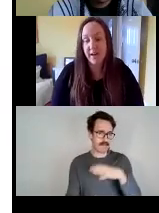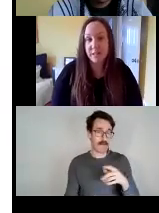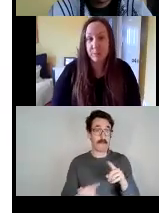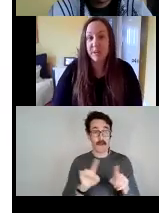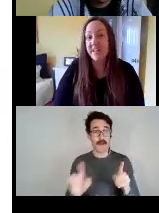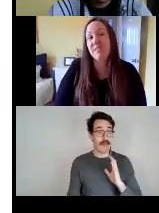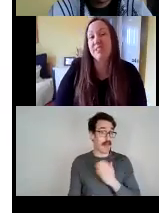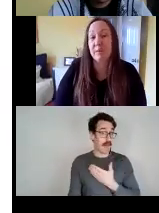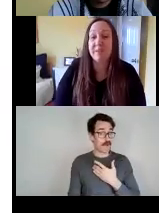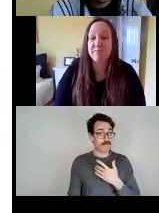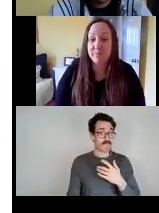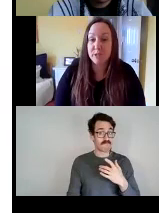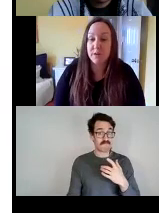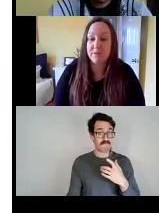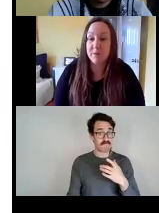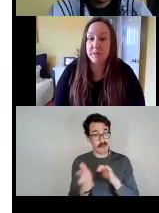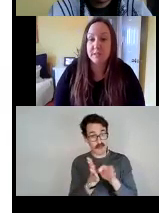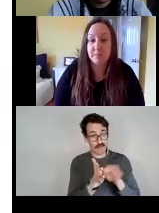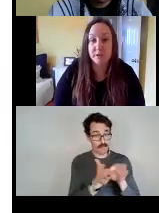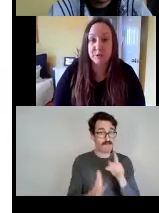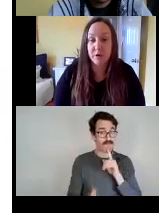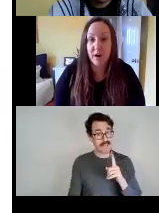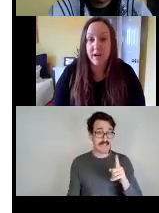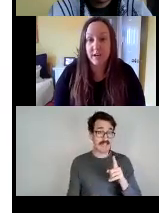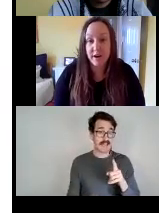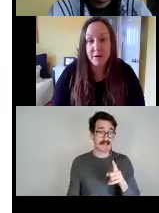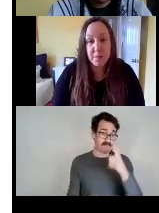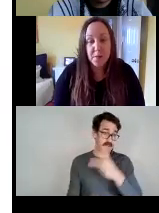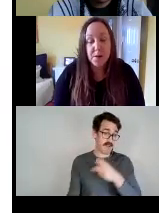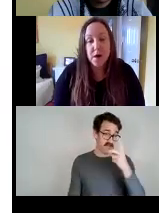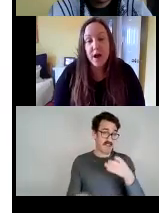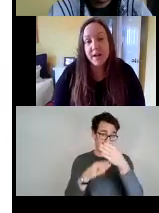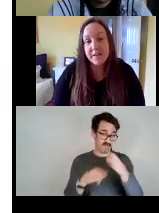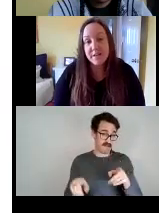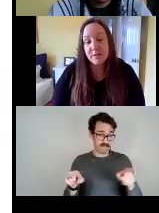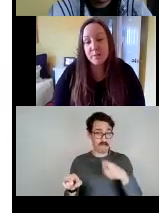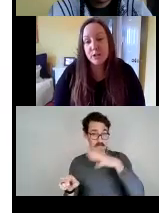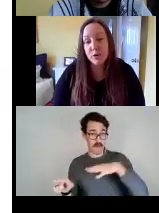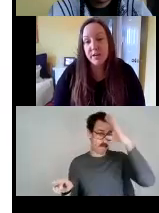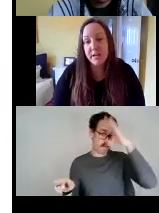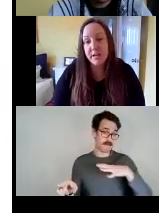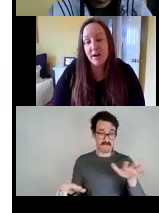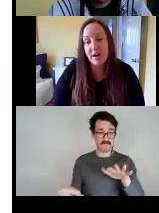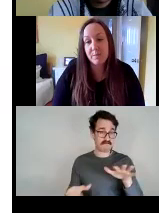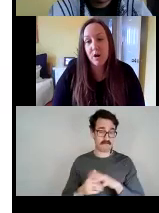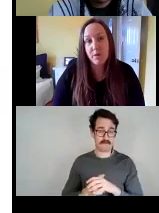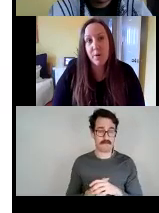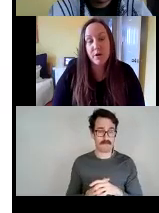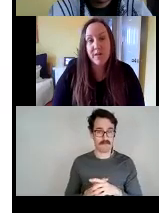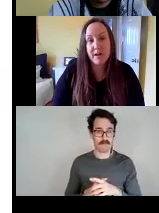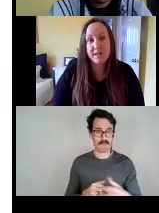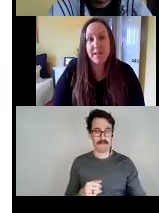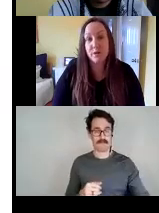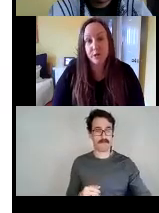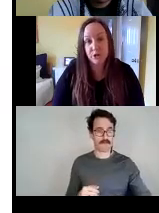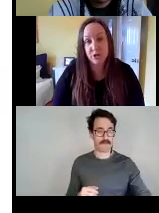is that it's a pretty even split between females and males providing care. And the majority are part